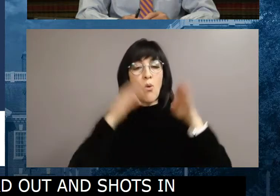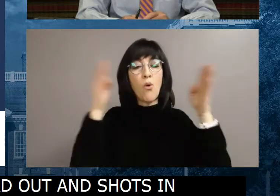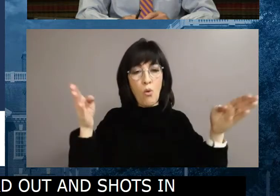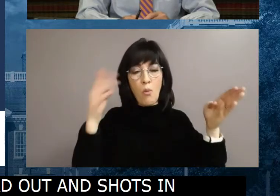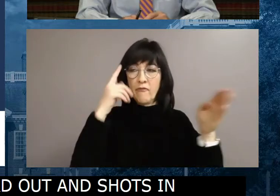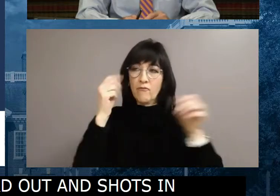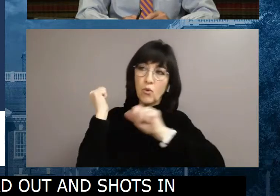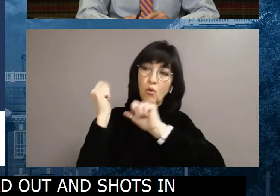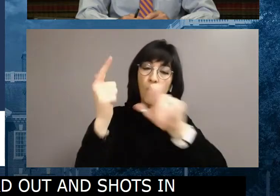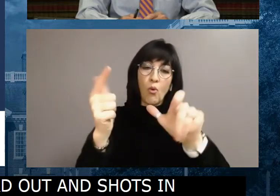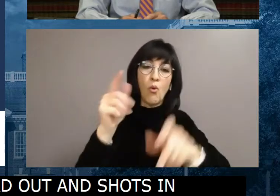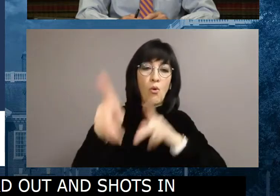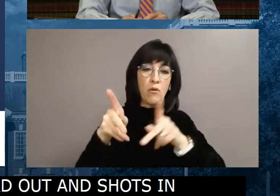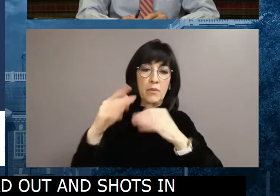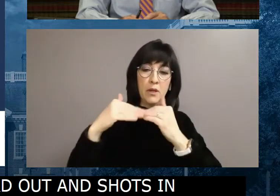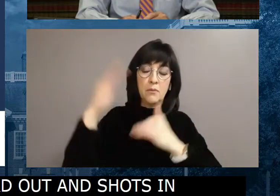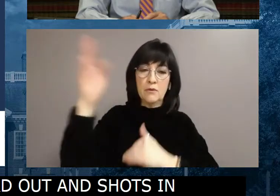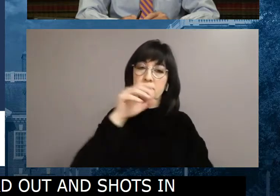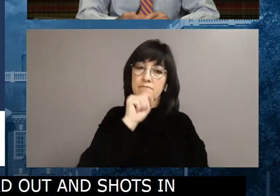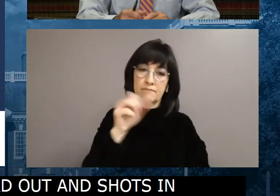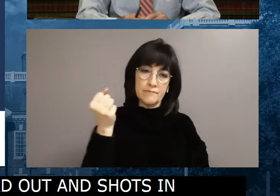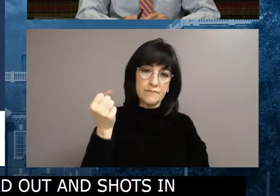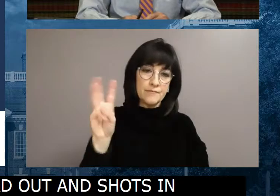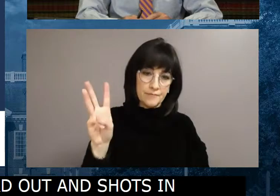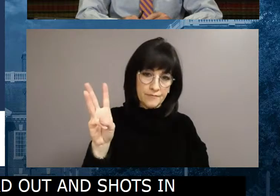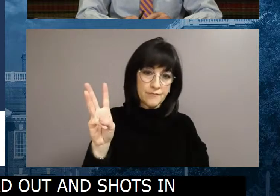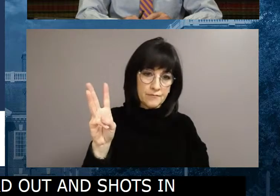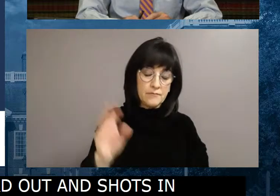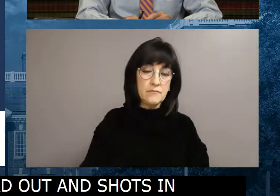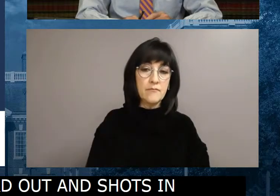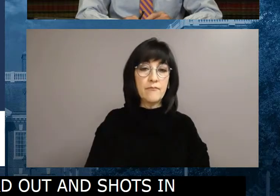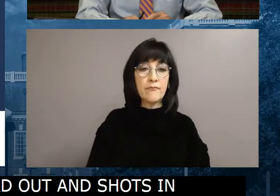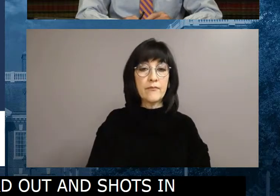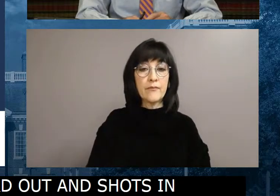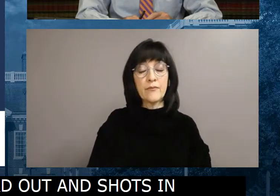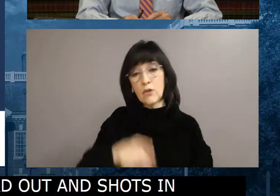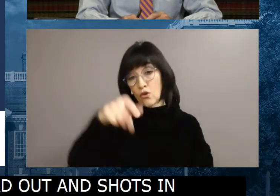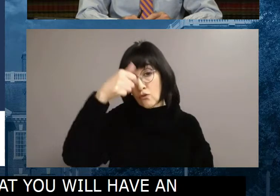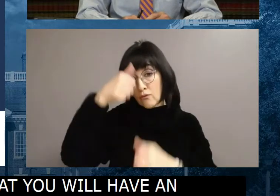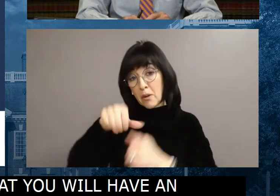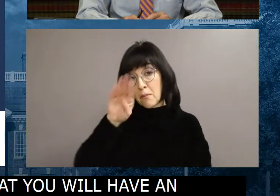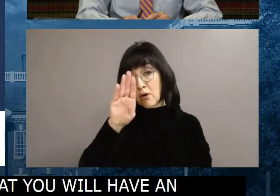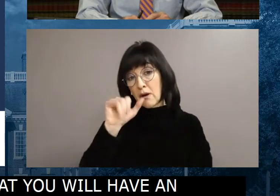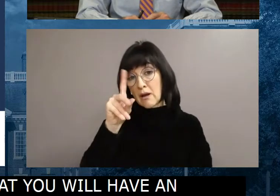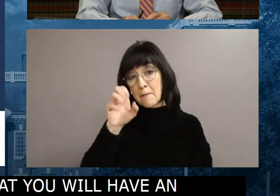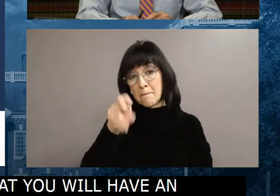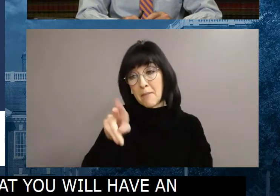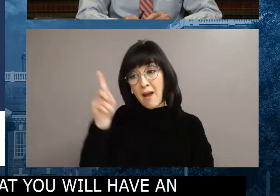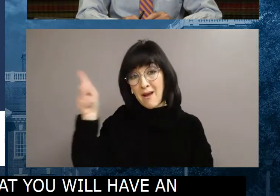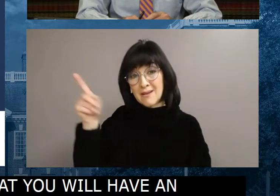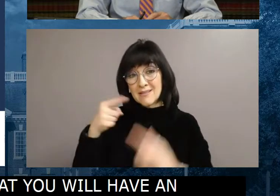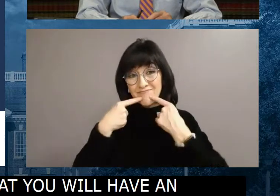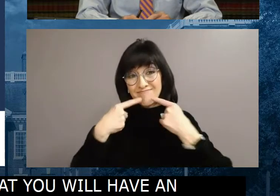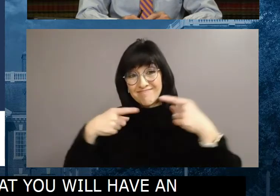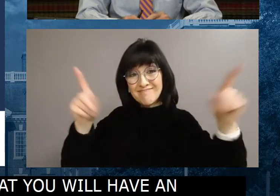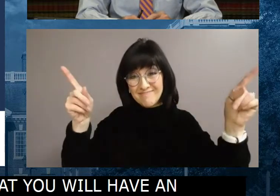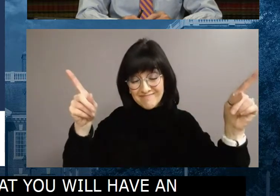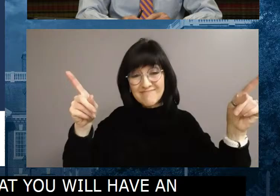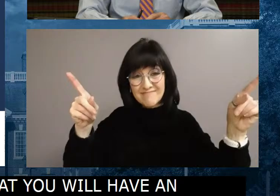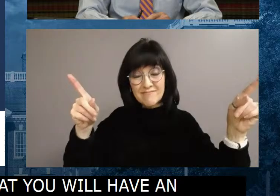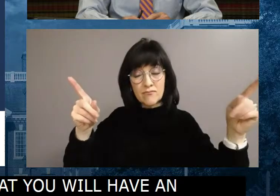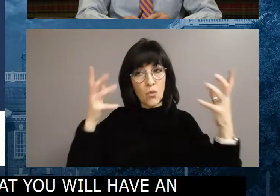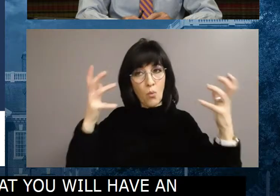where you live. This is in advance of President Biden's directive that all states open up to all eligible